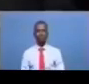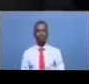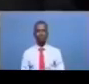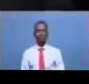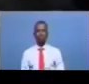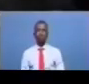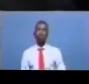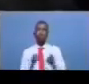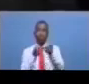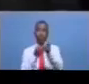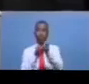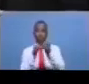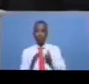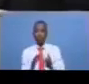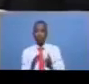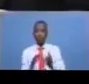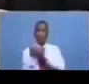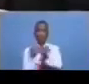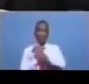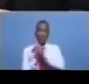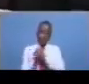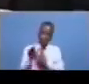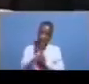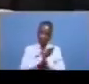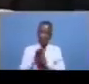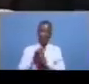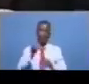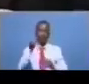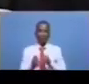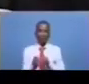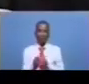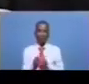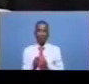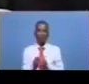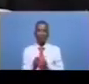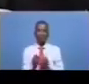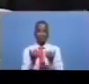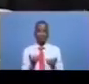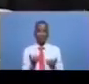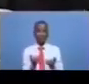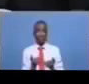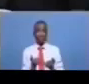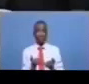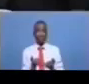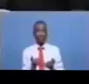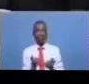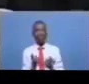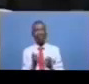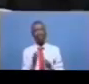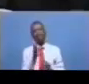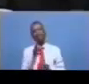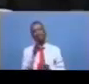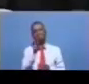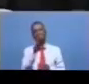encouragement given to supporters across the country, the note on which you ended the main address. How